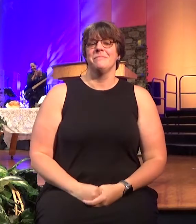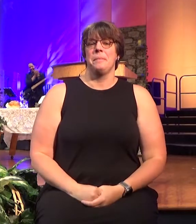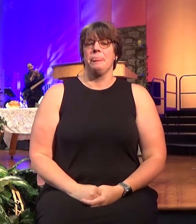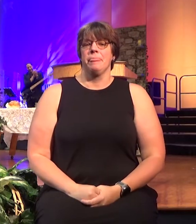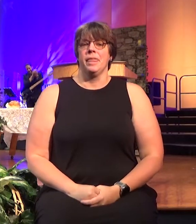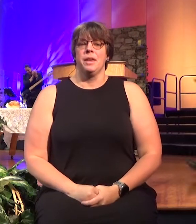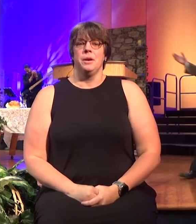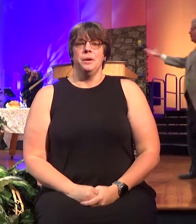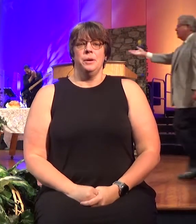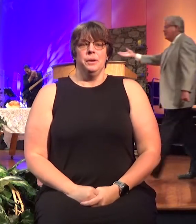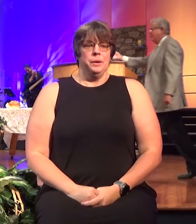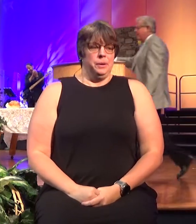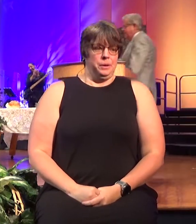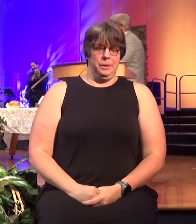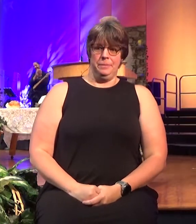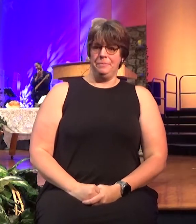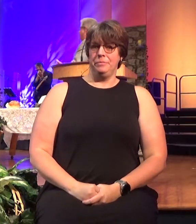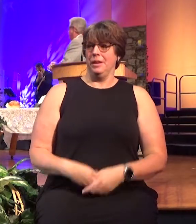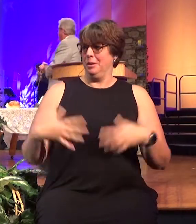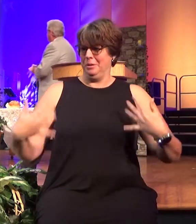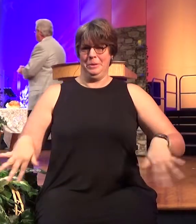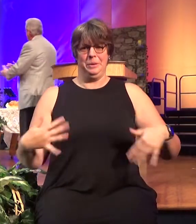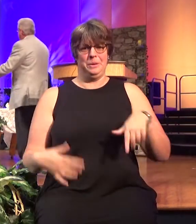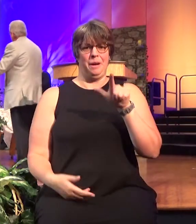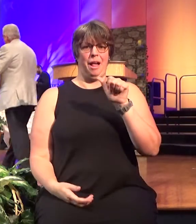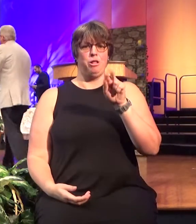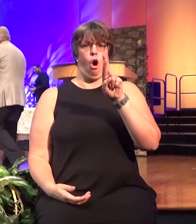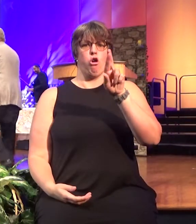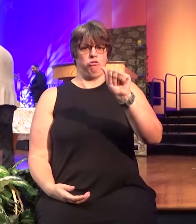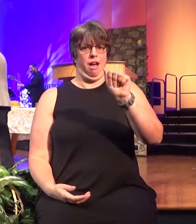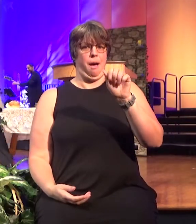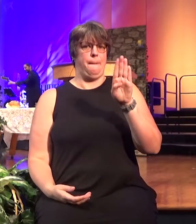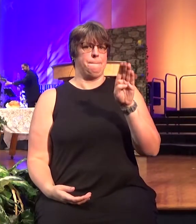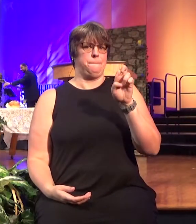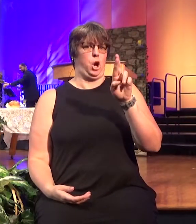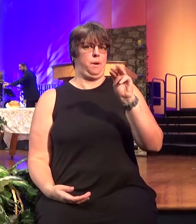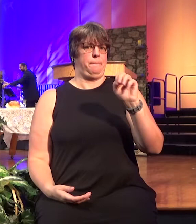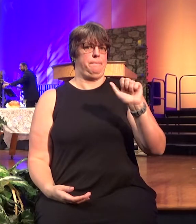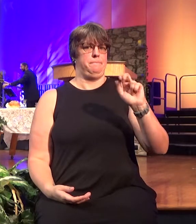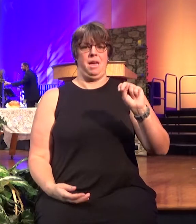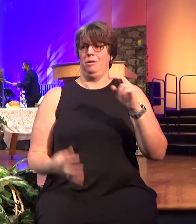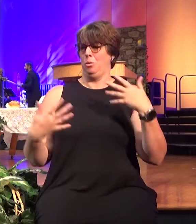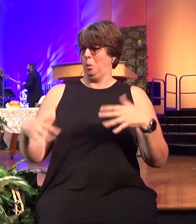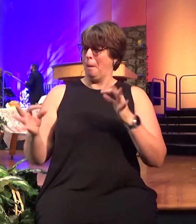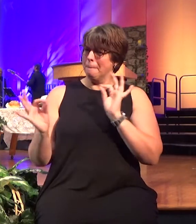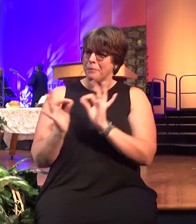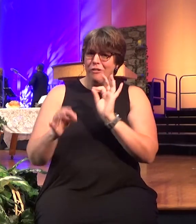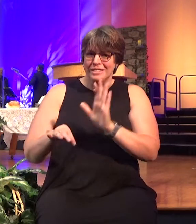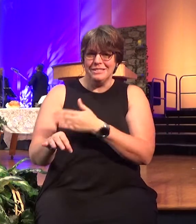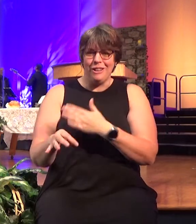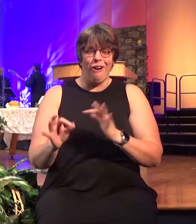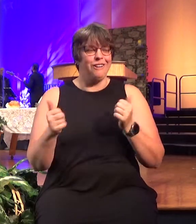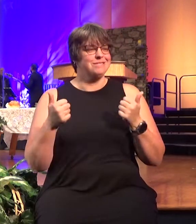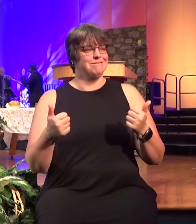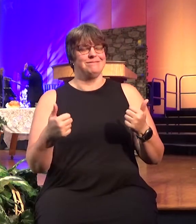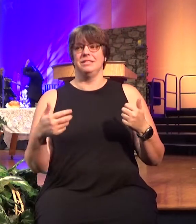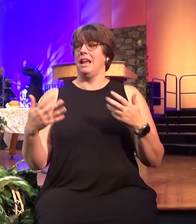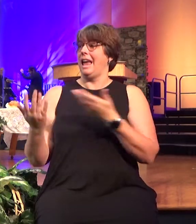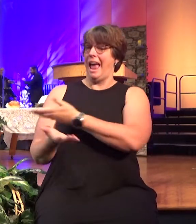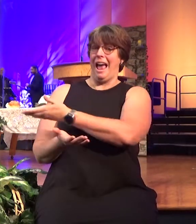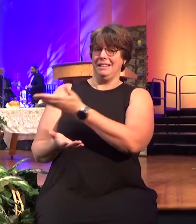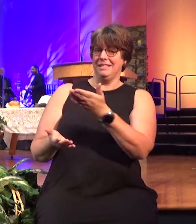Laura Berman. Wow, what a perfect song. Thank you, Laura. Thank you. And the Mile High Band,